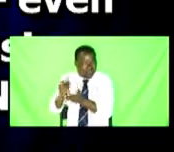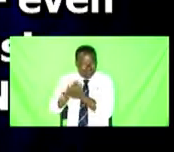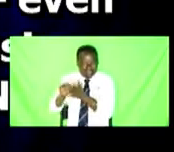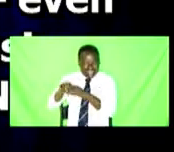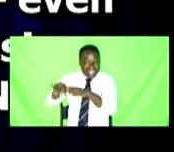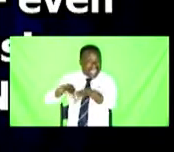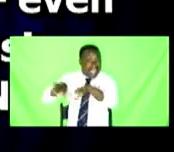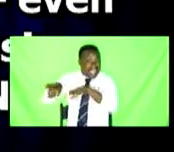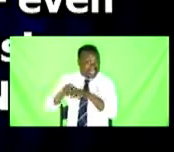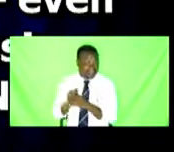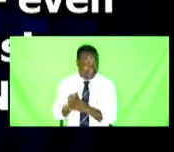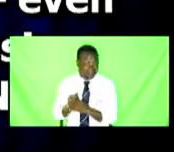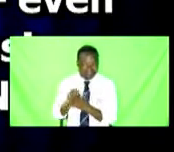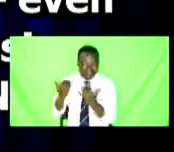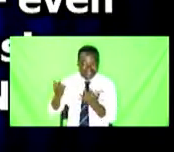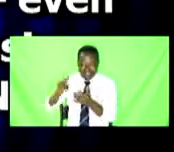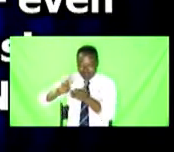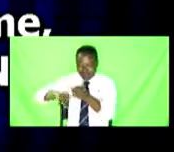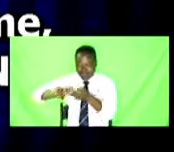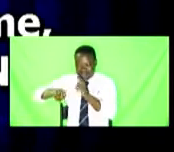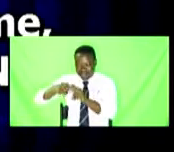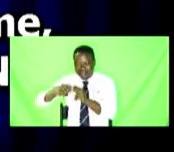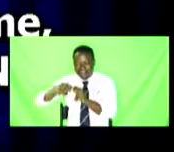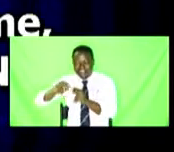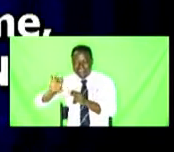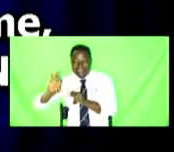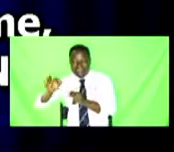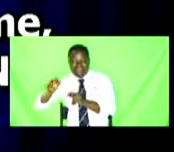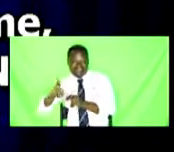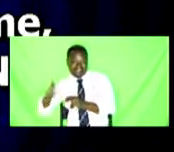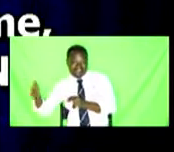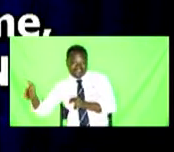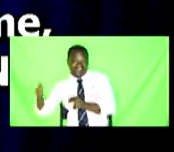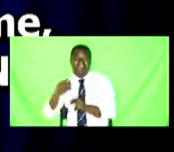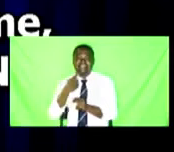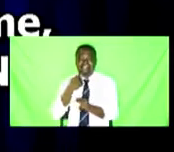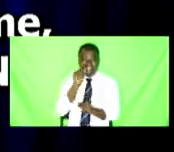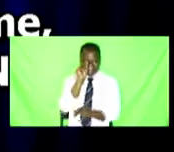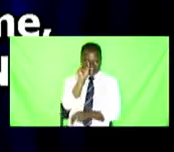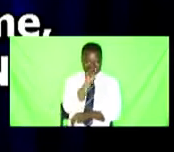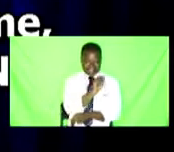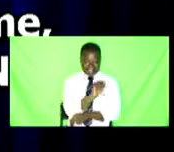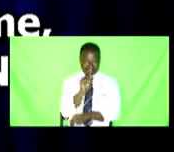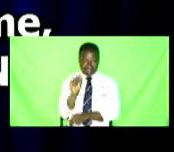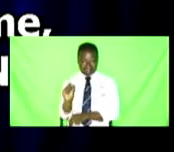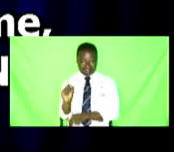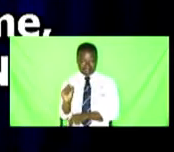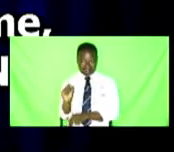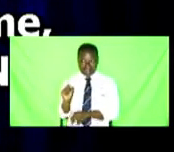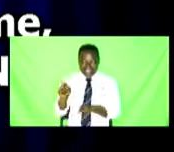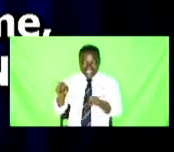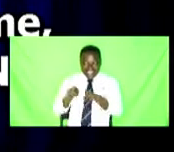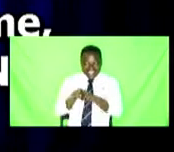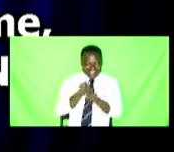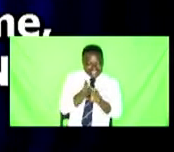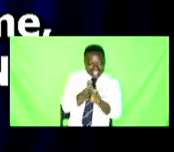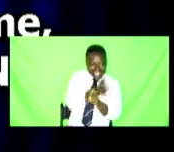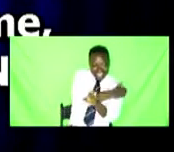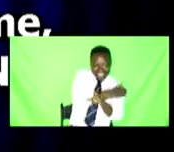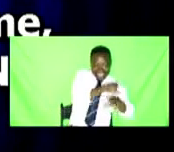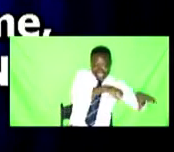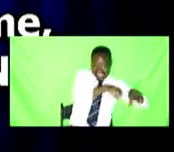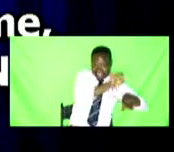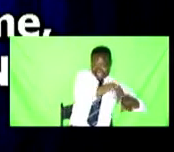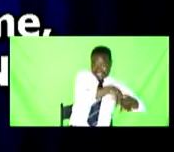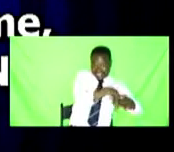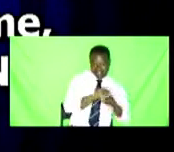Now let's read the next verse, verse 9. Therefore, now as a result of what he did,